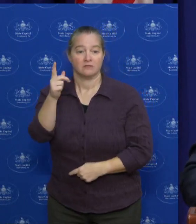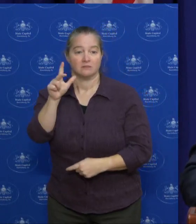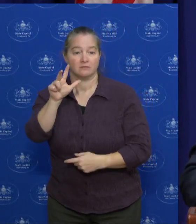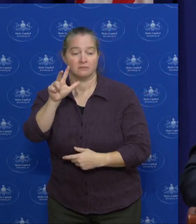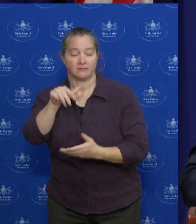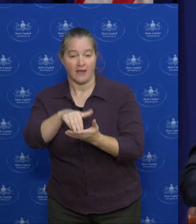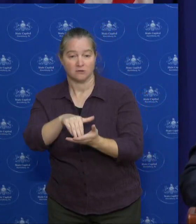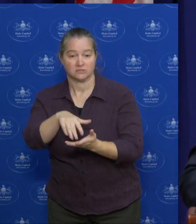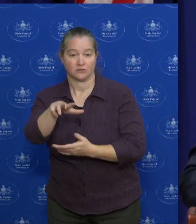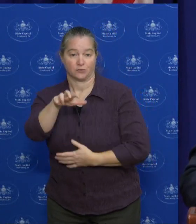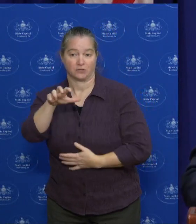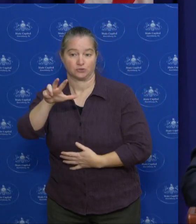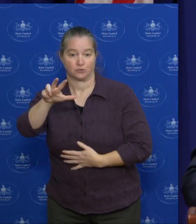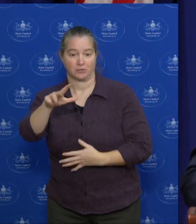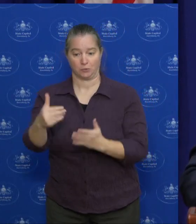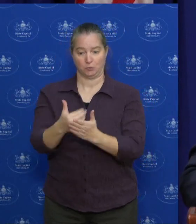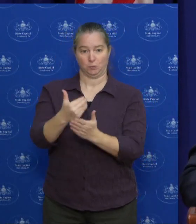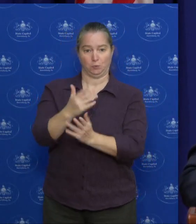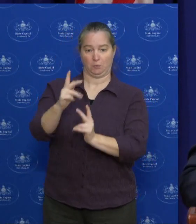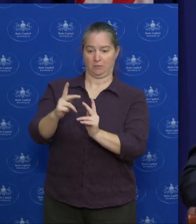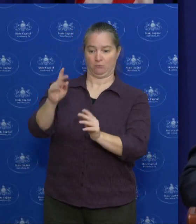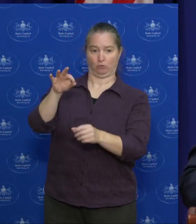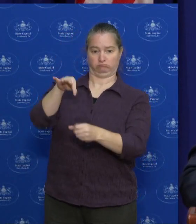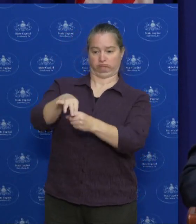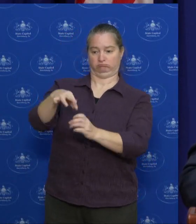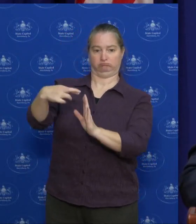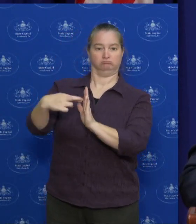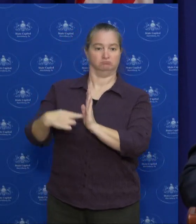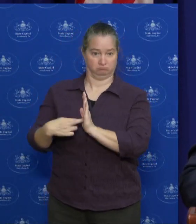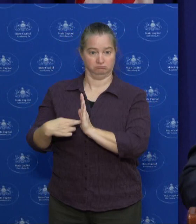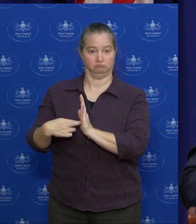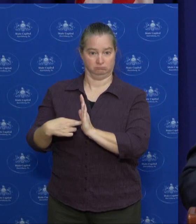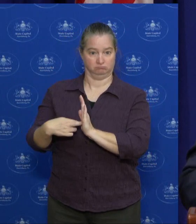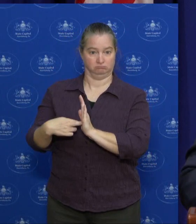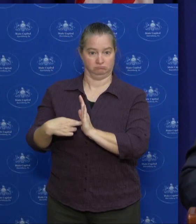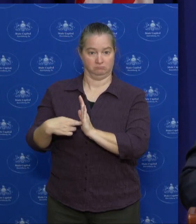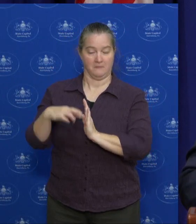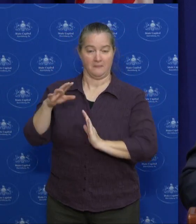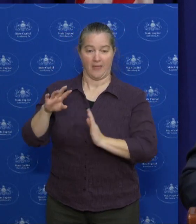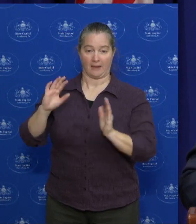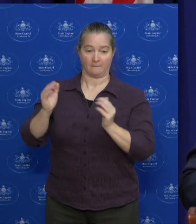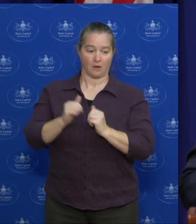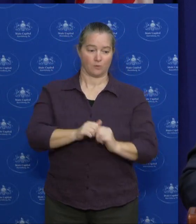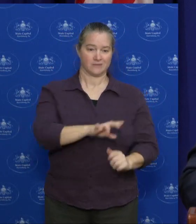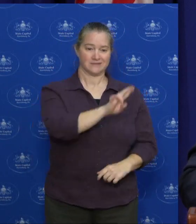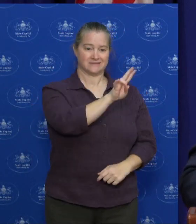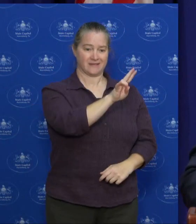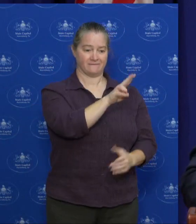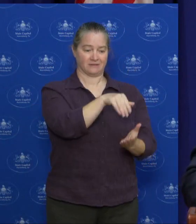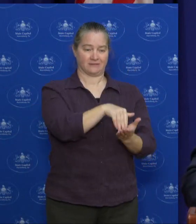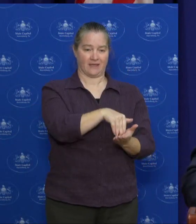11,303 new voter registrations. That compares to